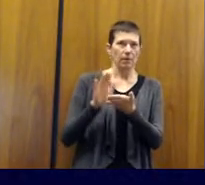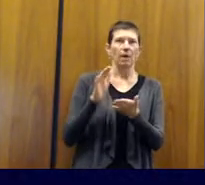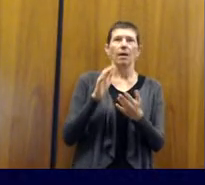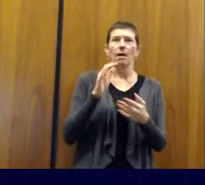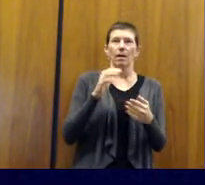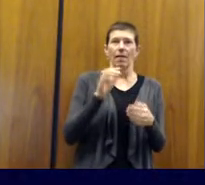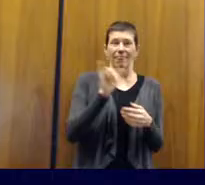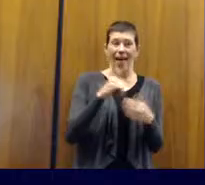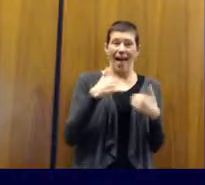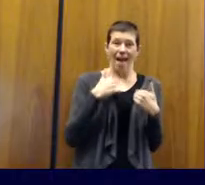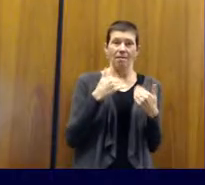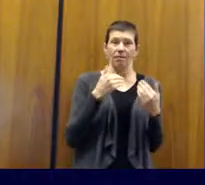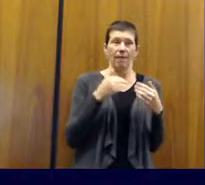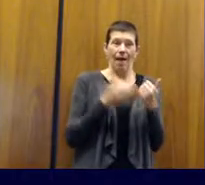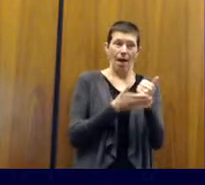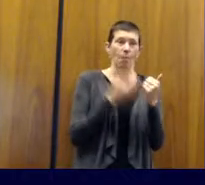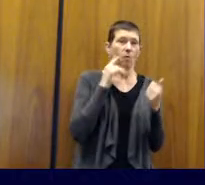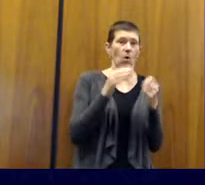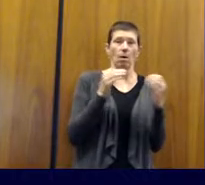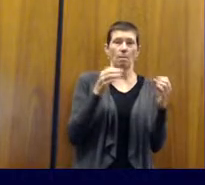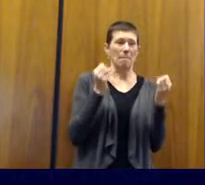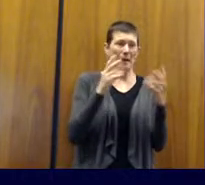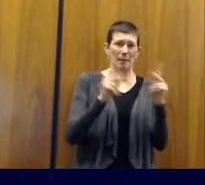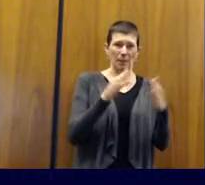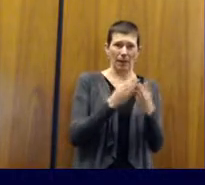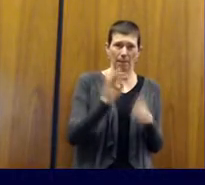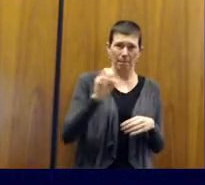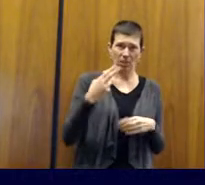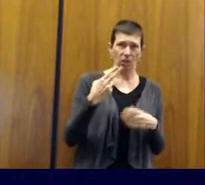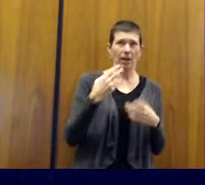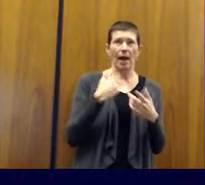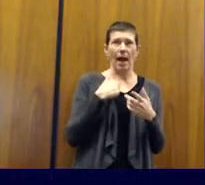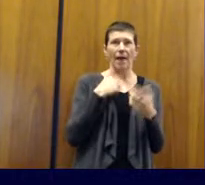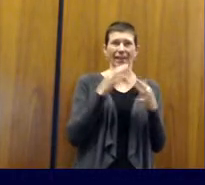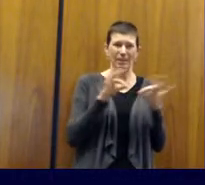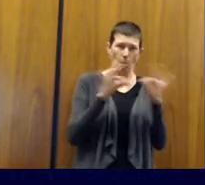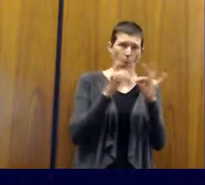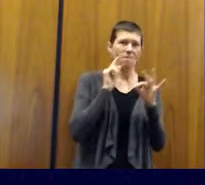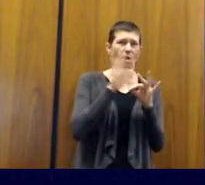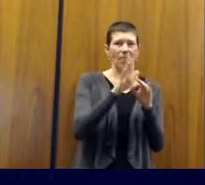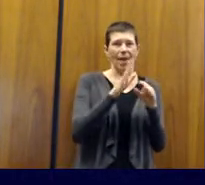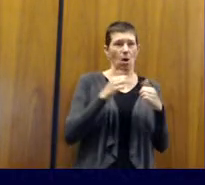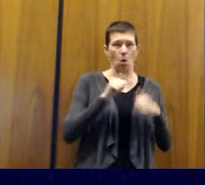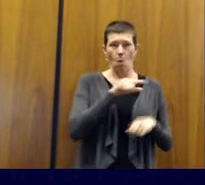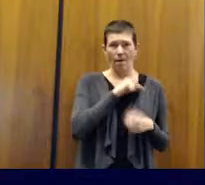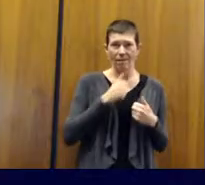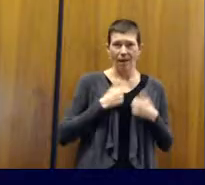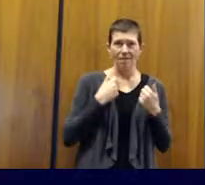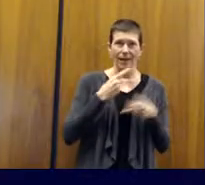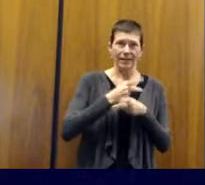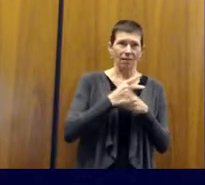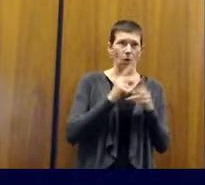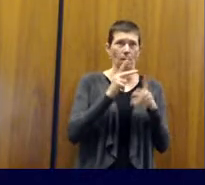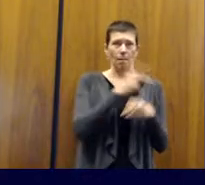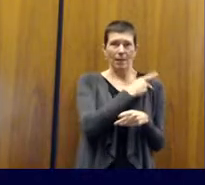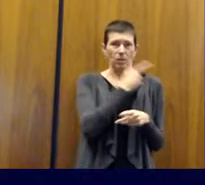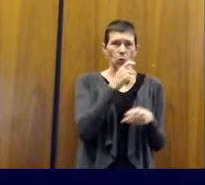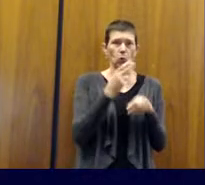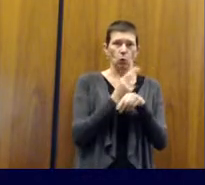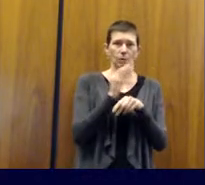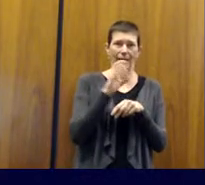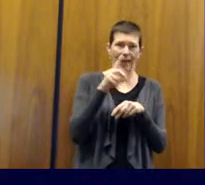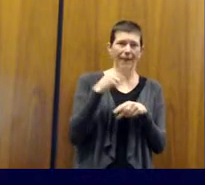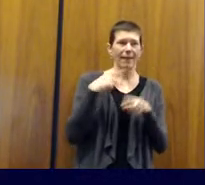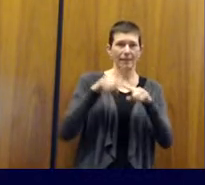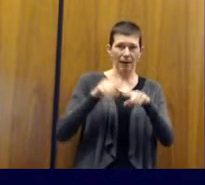million people in Michigan, and Medicaid is essential to improve health outcomes and quality of life. I care for patients who are on Medicaid, patients who depend on